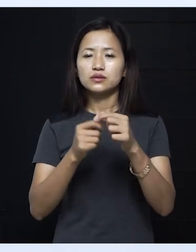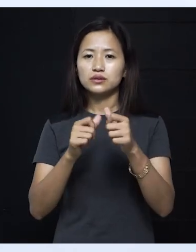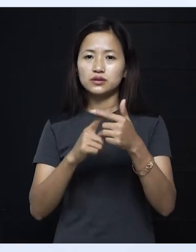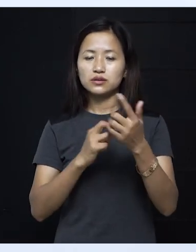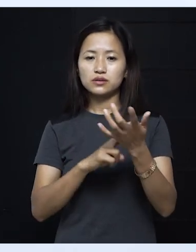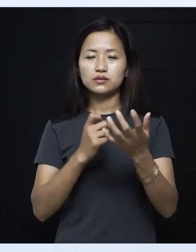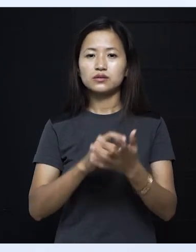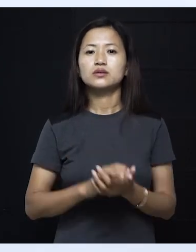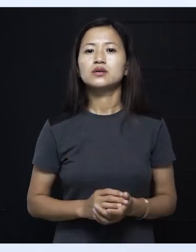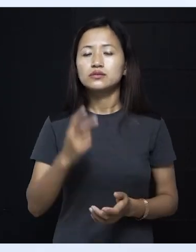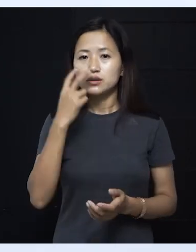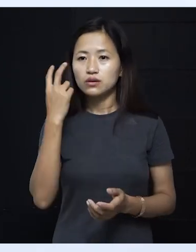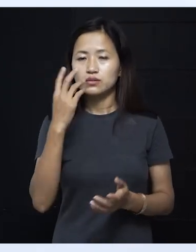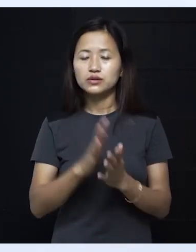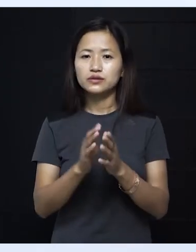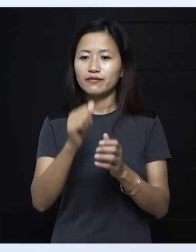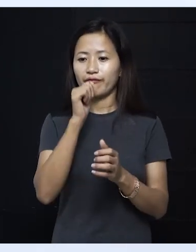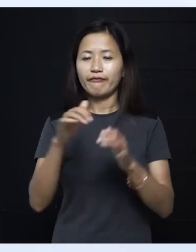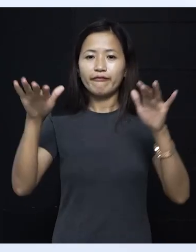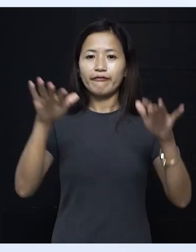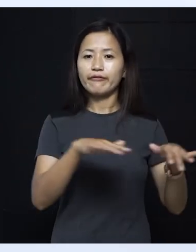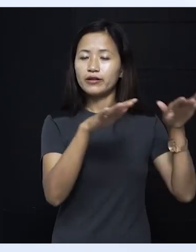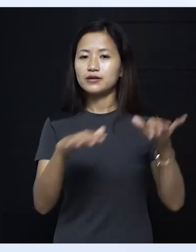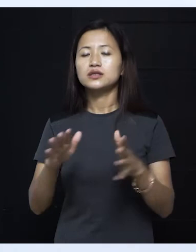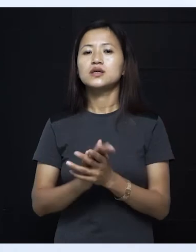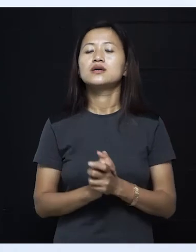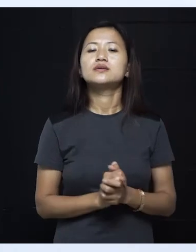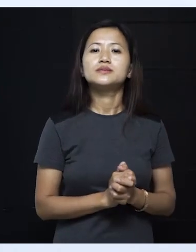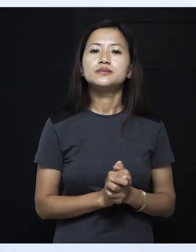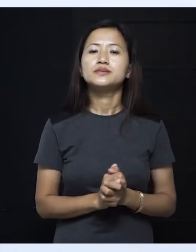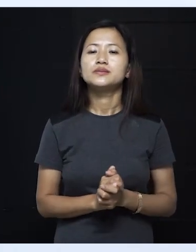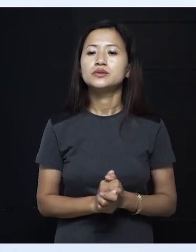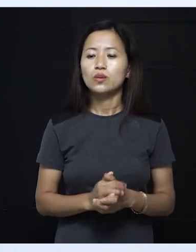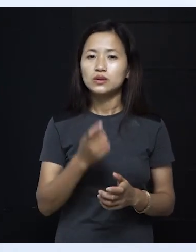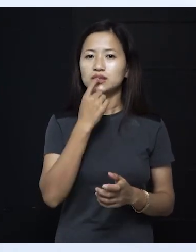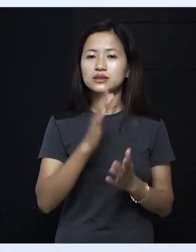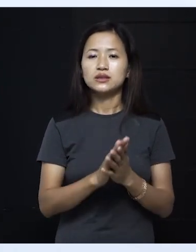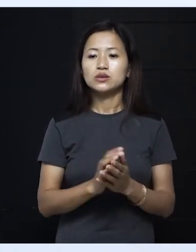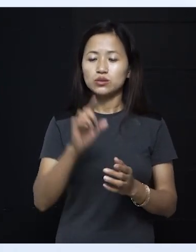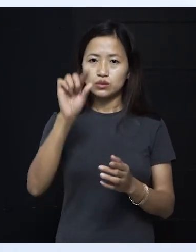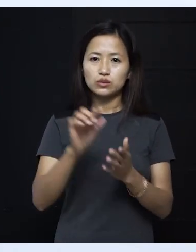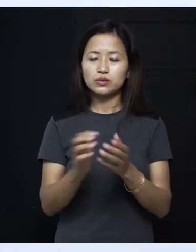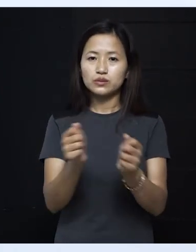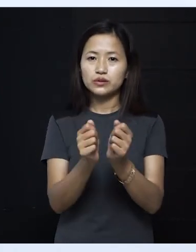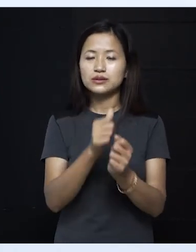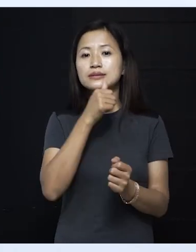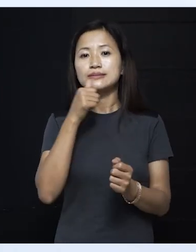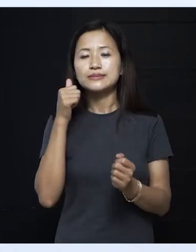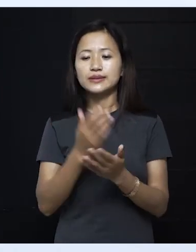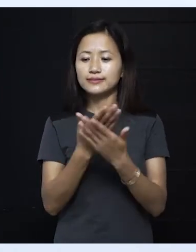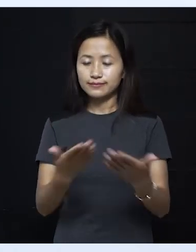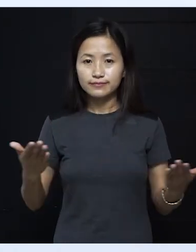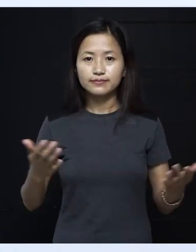called as the Operation Flood, isn't it? And white revolution, that is to do with milk, okay, milk